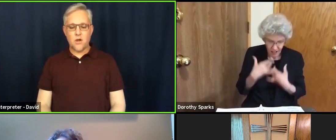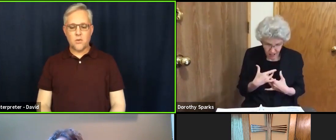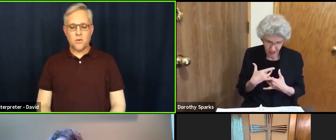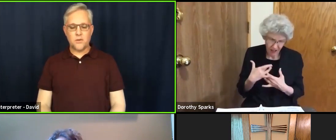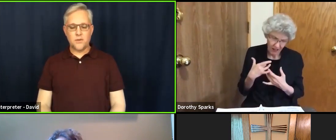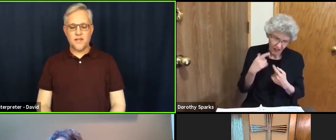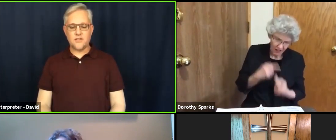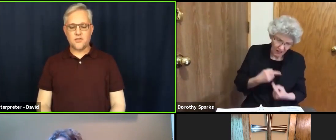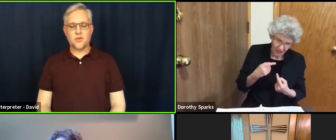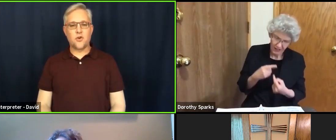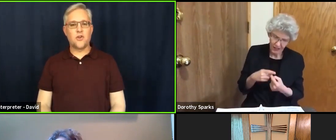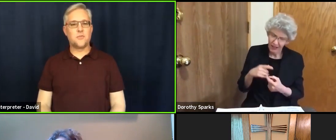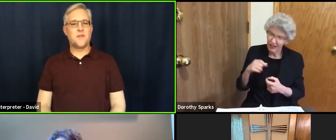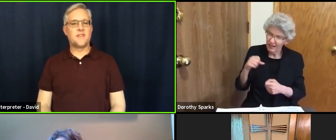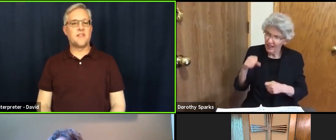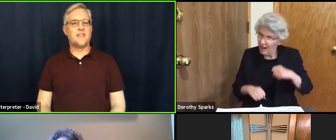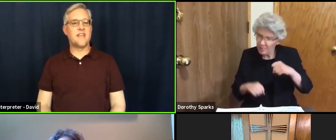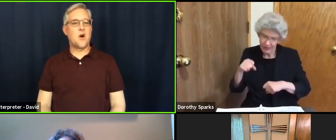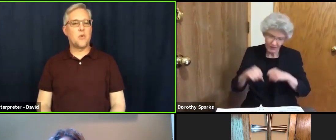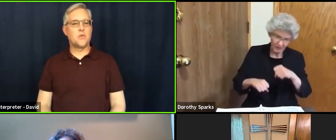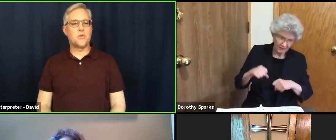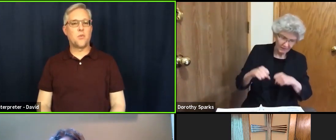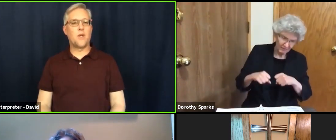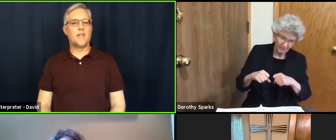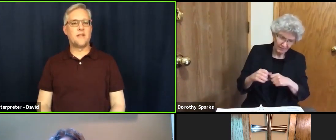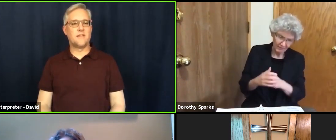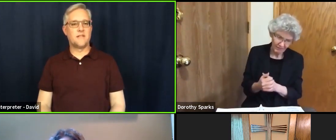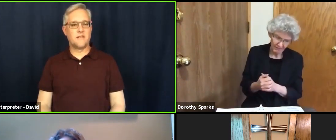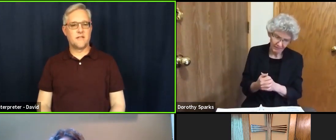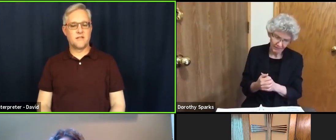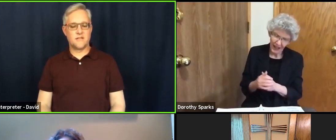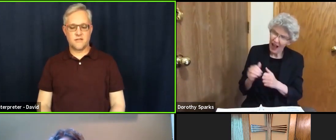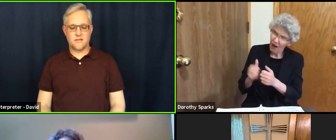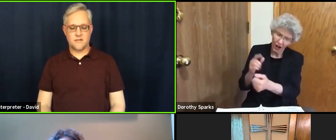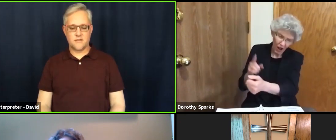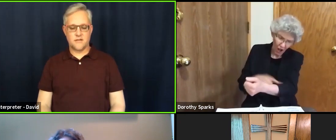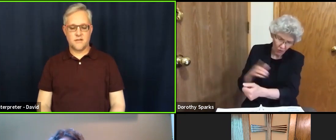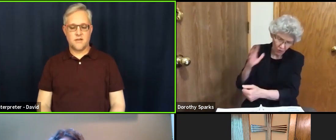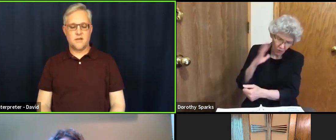How long will you let discouragement and doubt win?